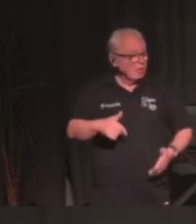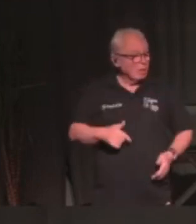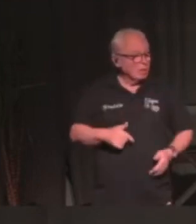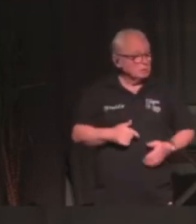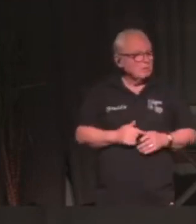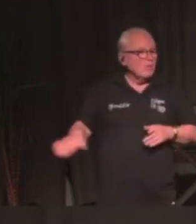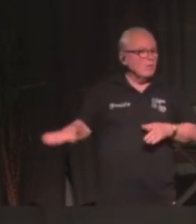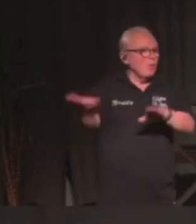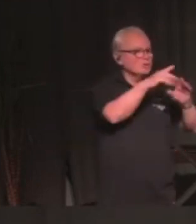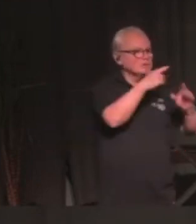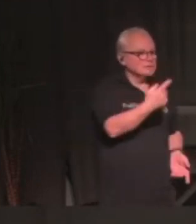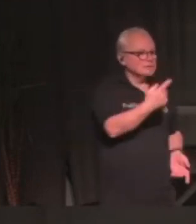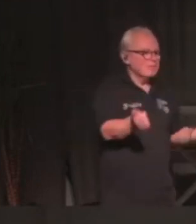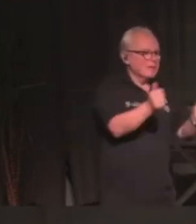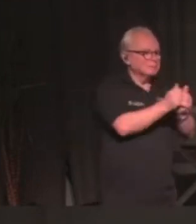And everybody said,